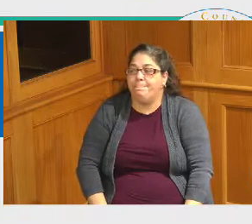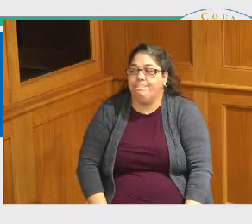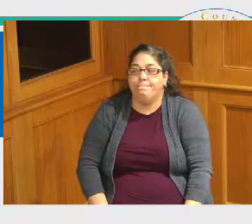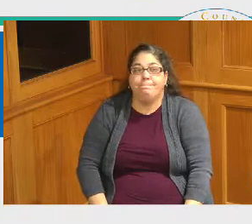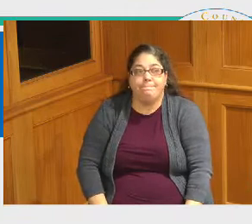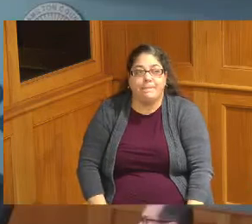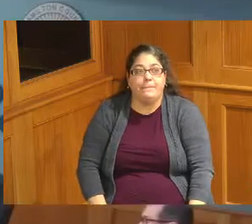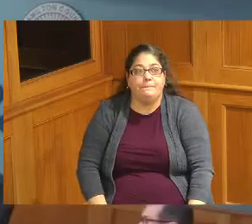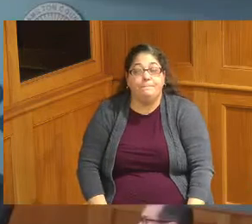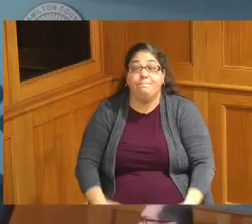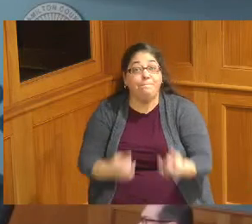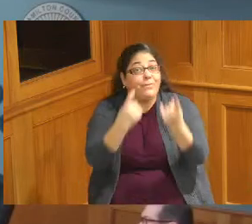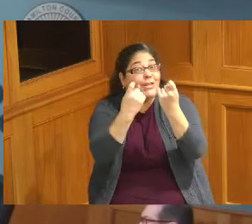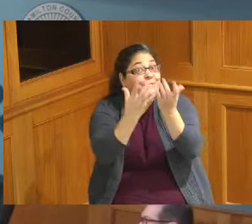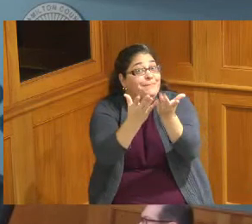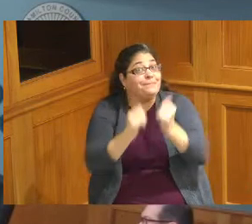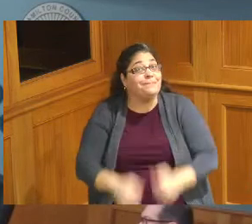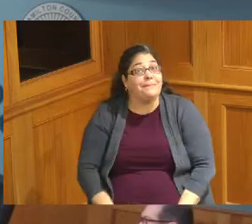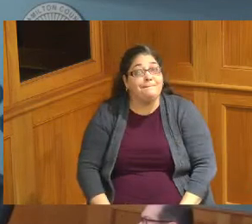Questions?